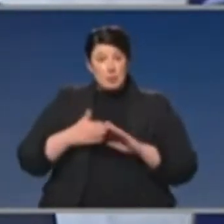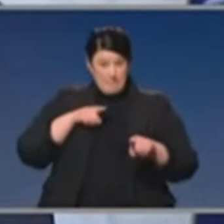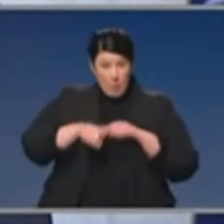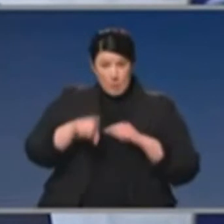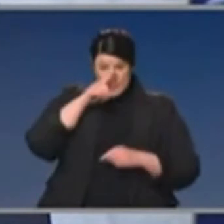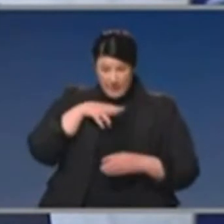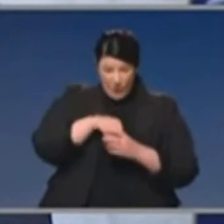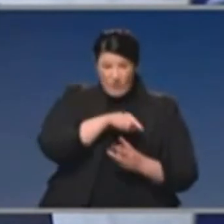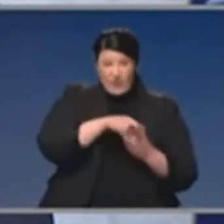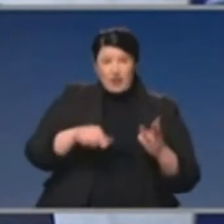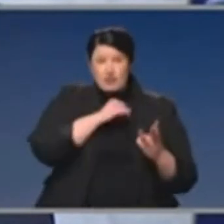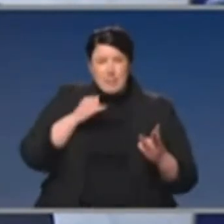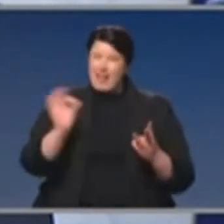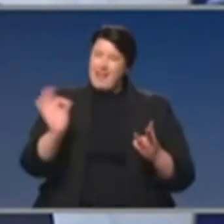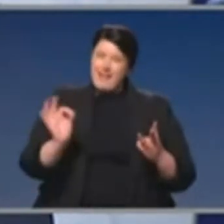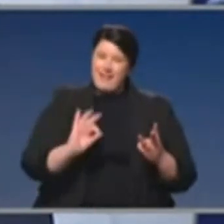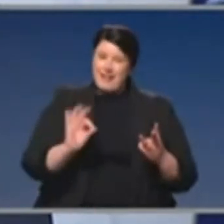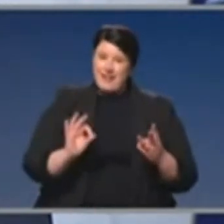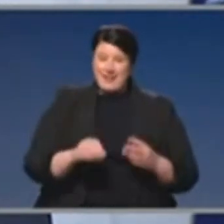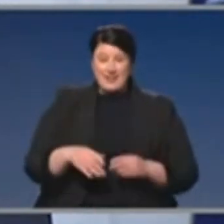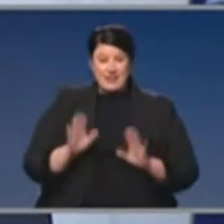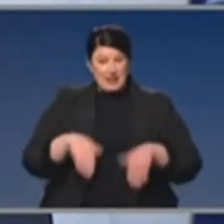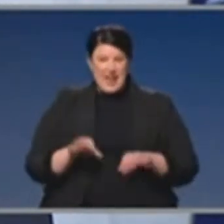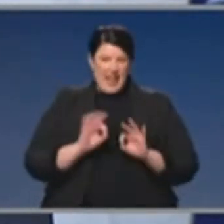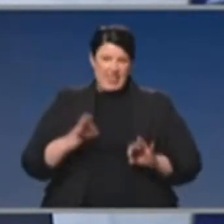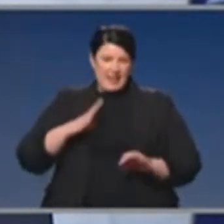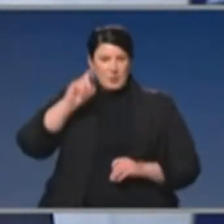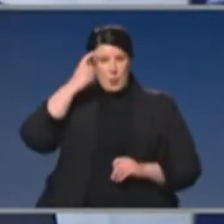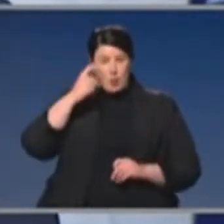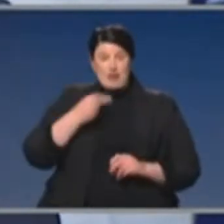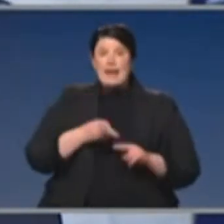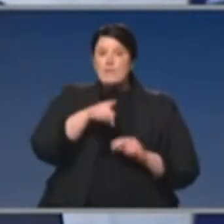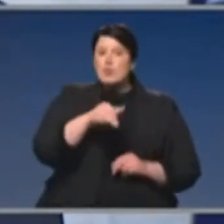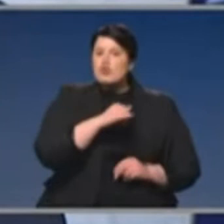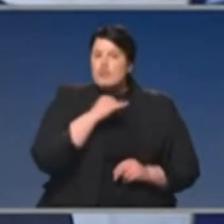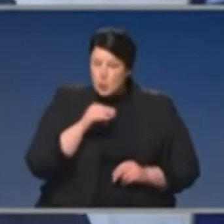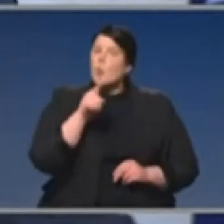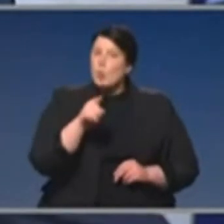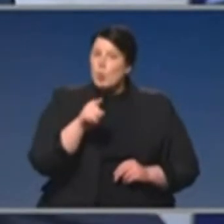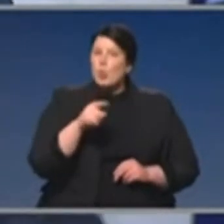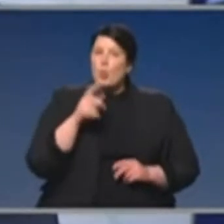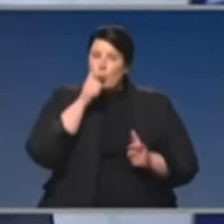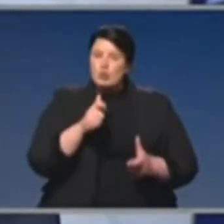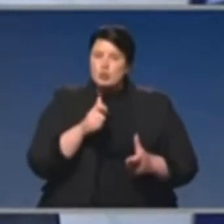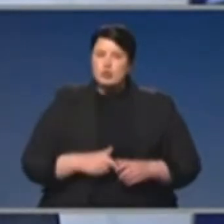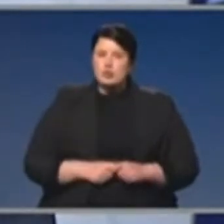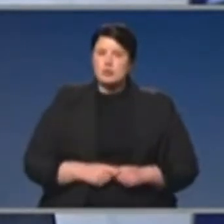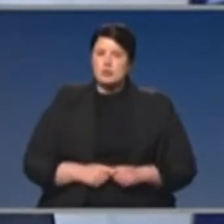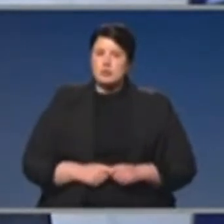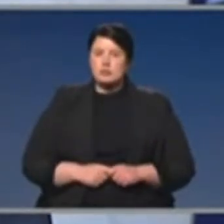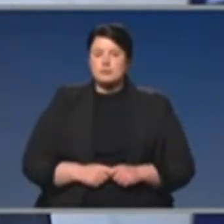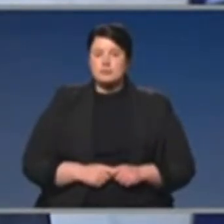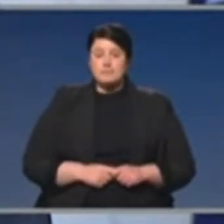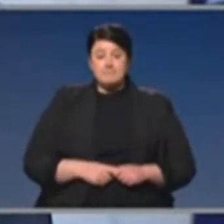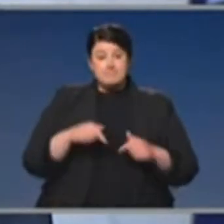activities, then I don't think you have anything to concern yourself with. This is a power that enables the Australian Federal Police